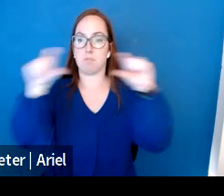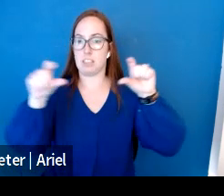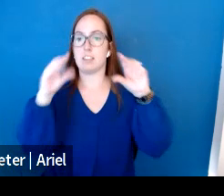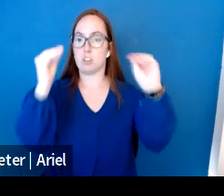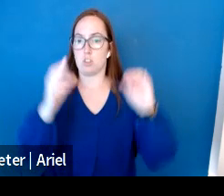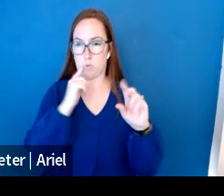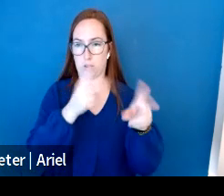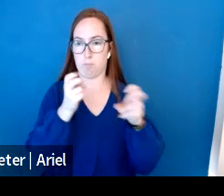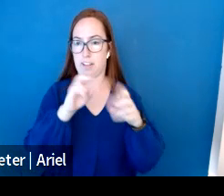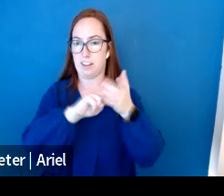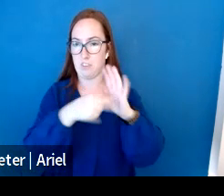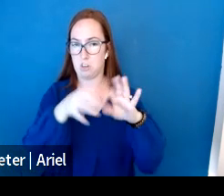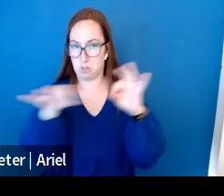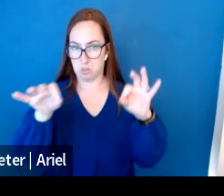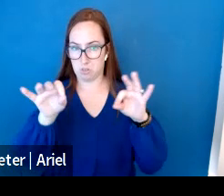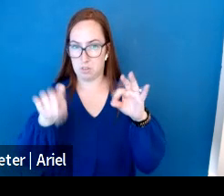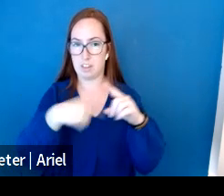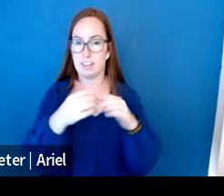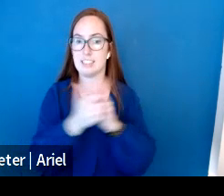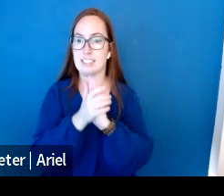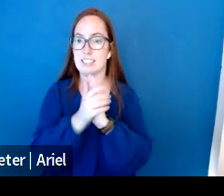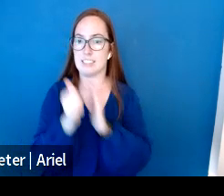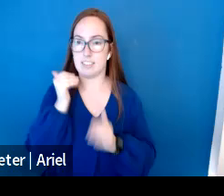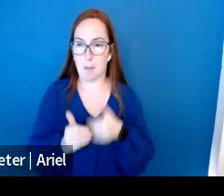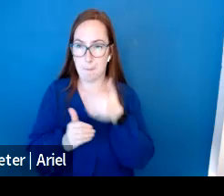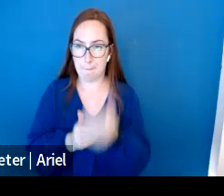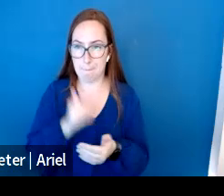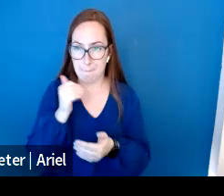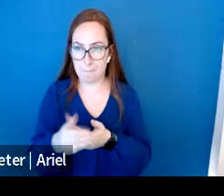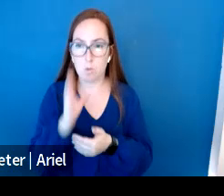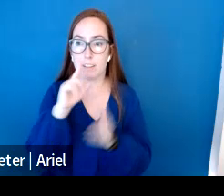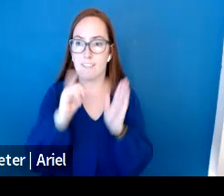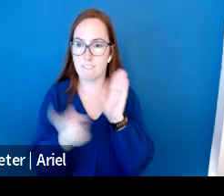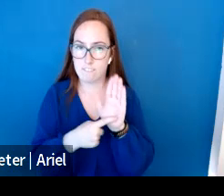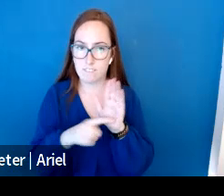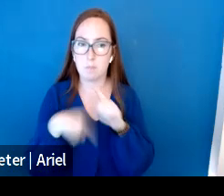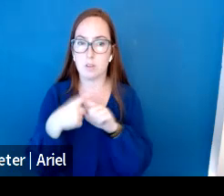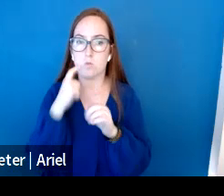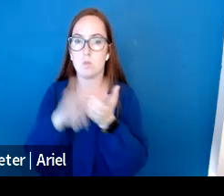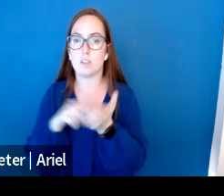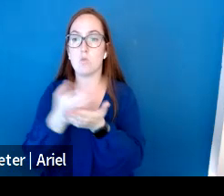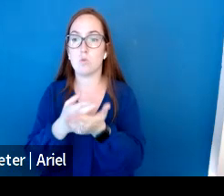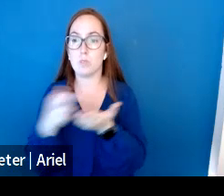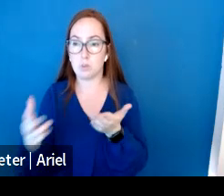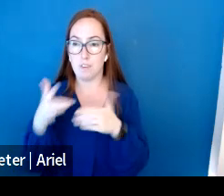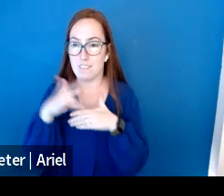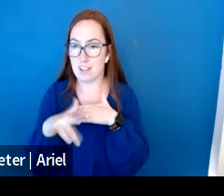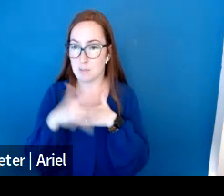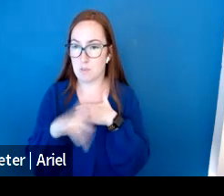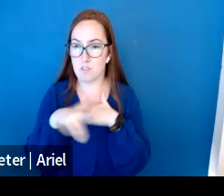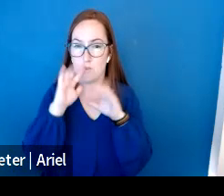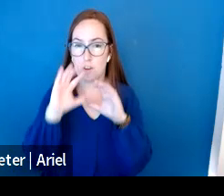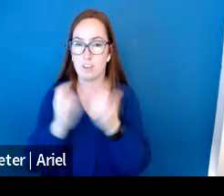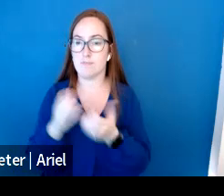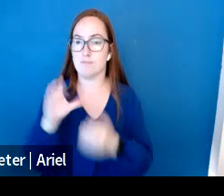and then the skill steps will be identified. And you can see also the resources that are available in the Classwide